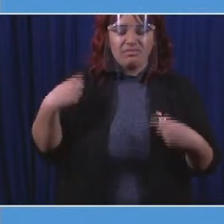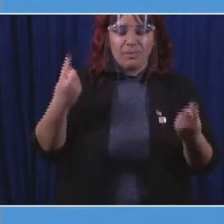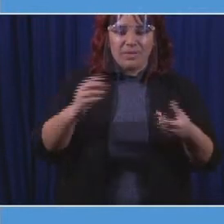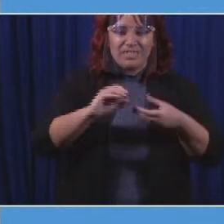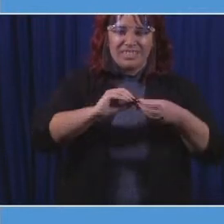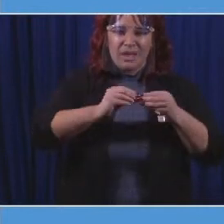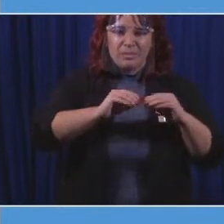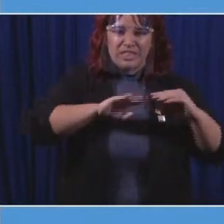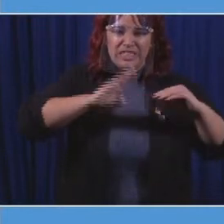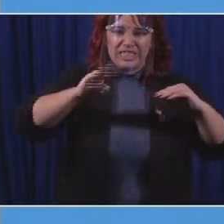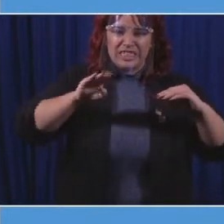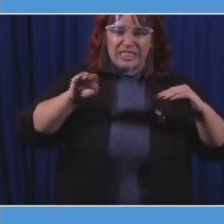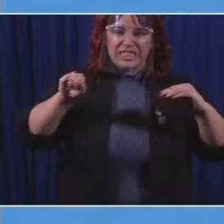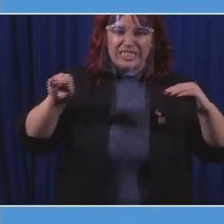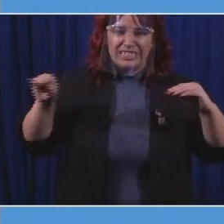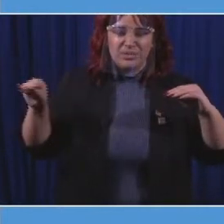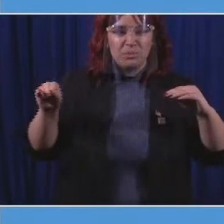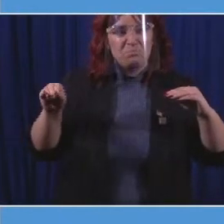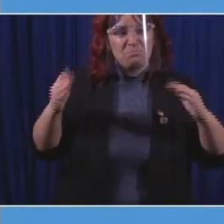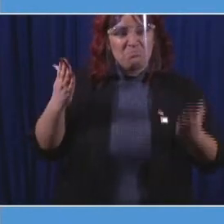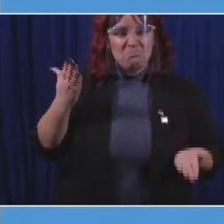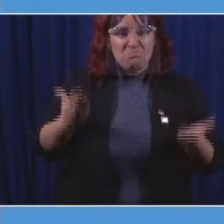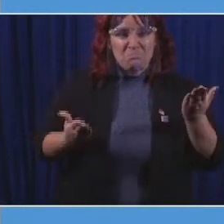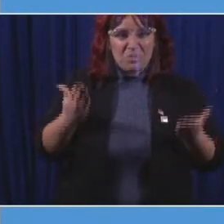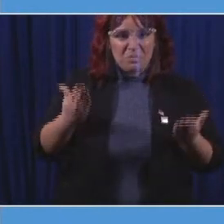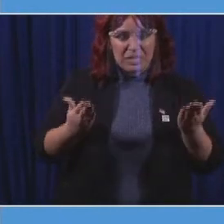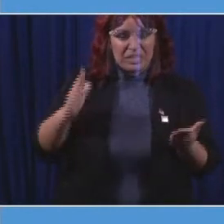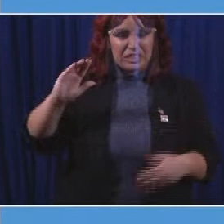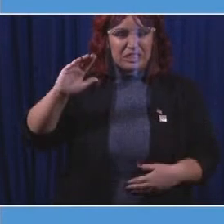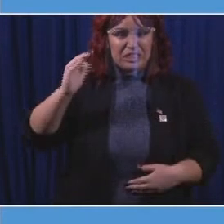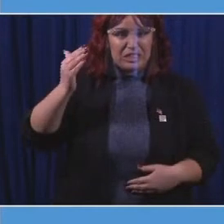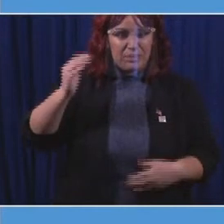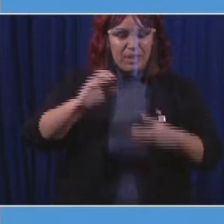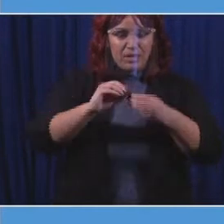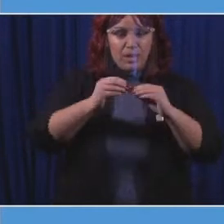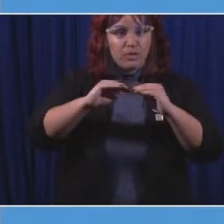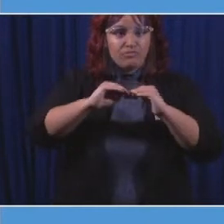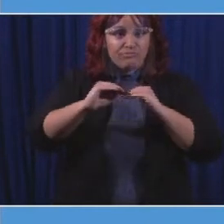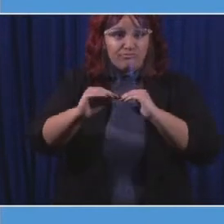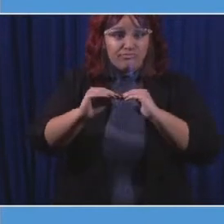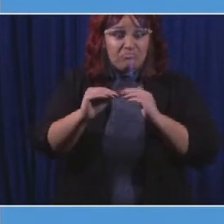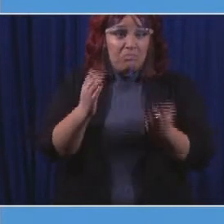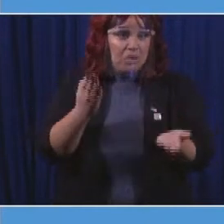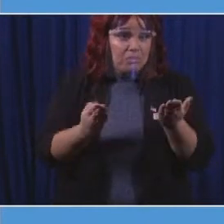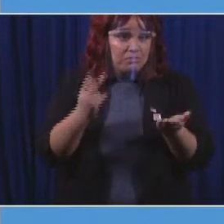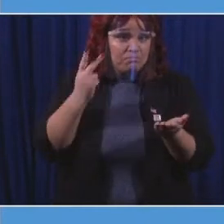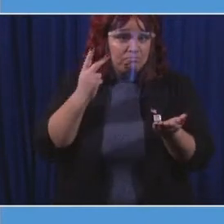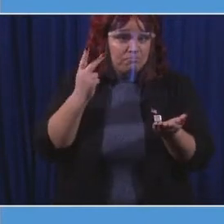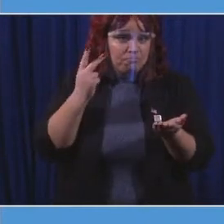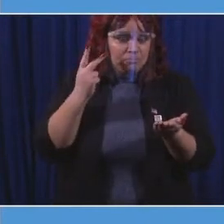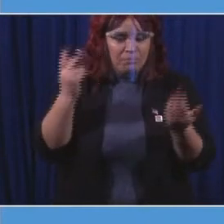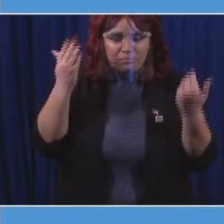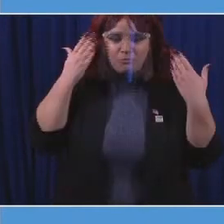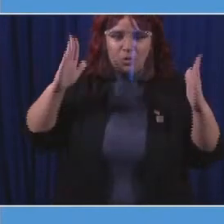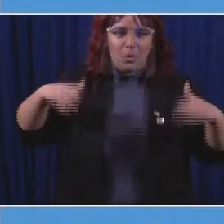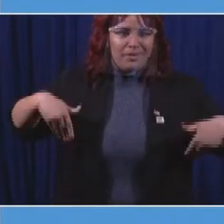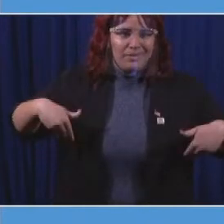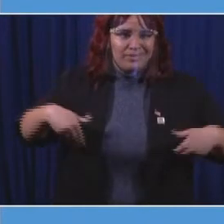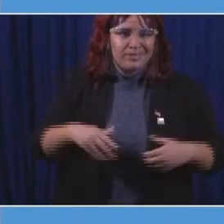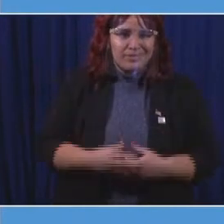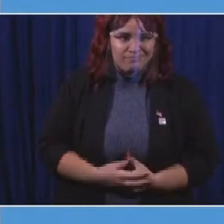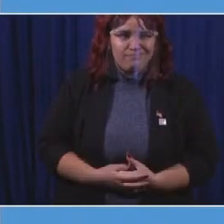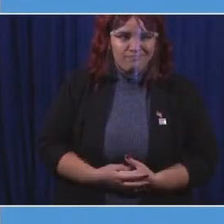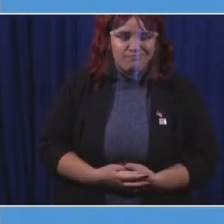weeks, this might look like a plateau, and maybe it is, but we just can't tell that yet.